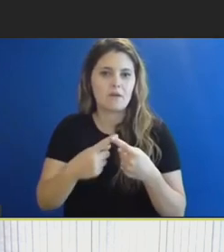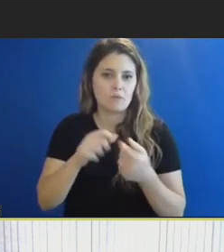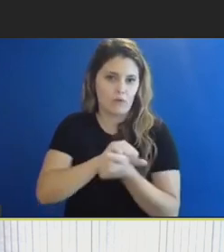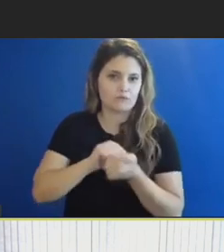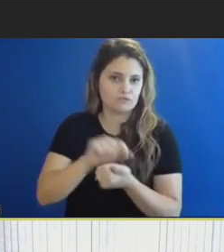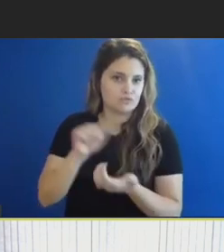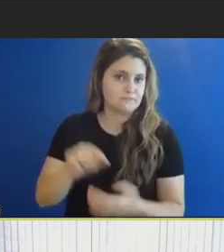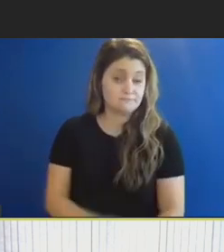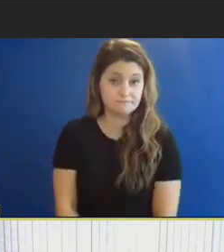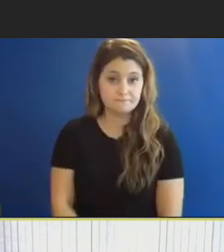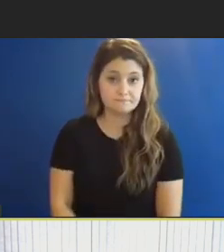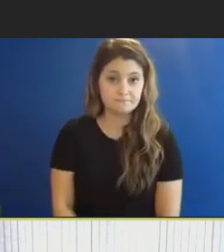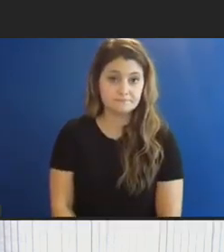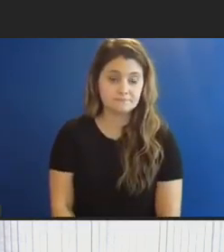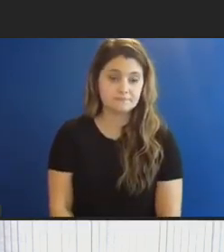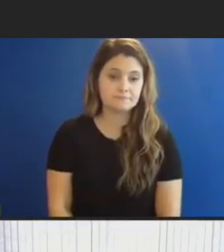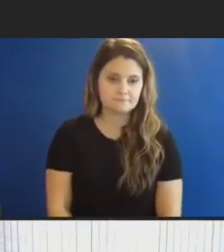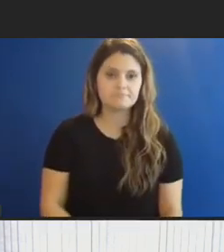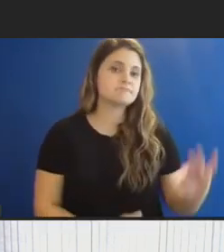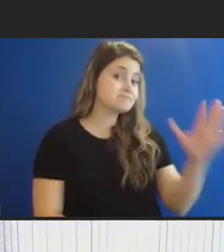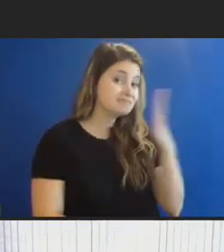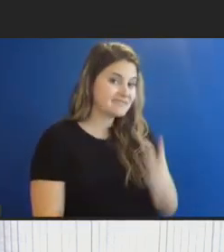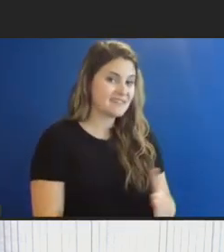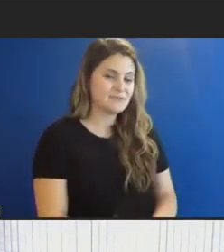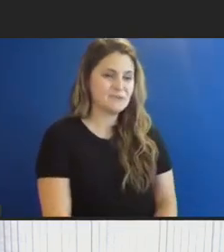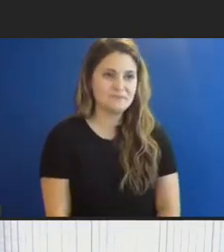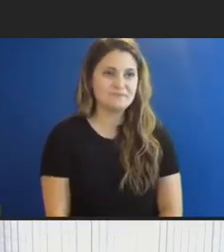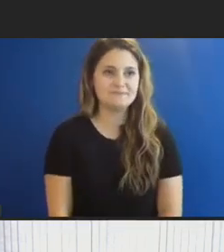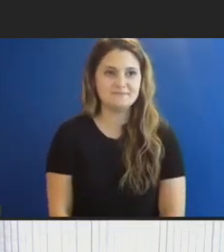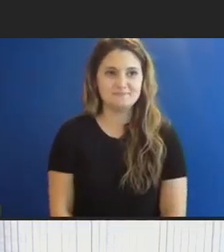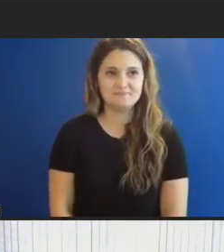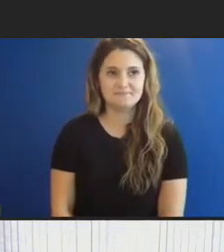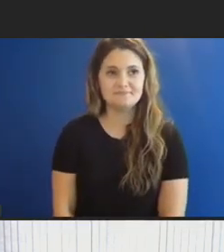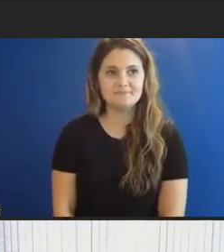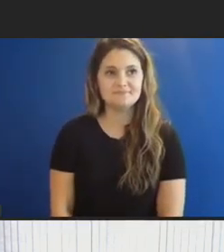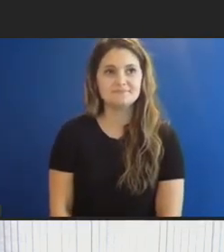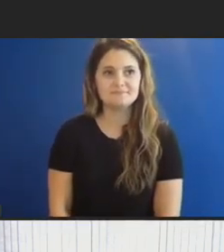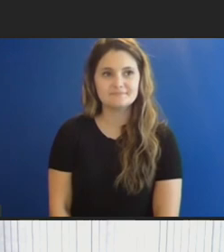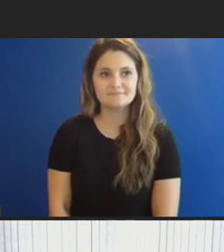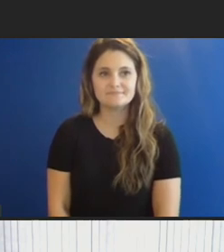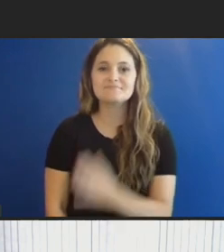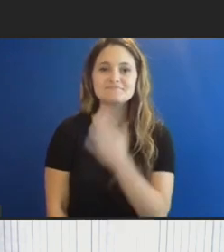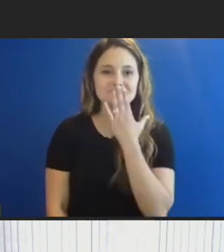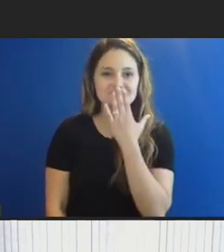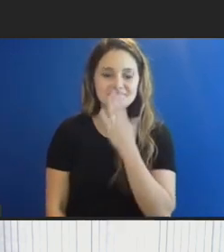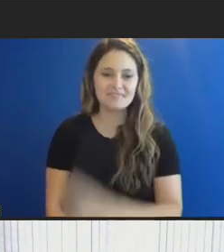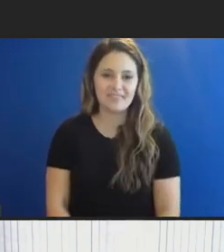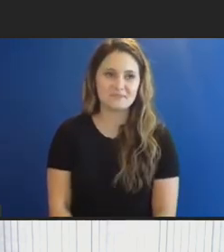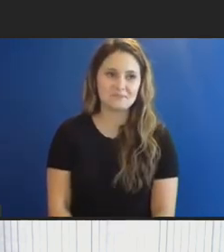washing. Very good. Thank you all. Thanks, Benji.